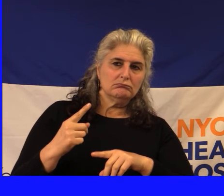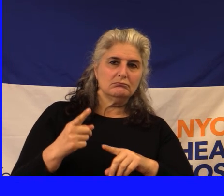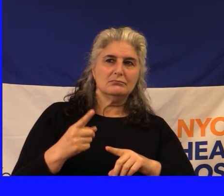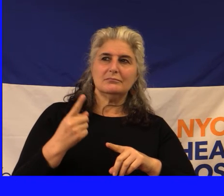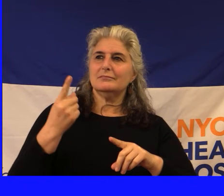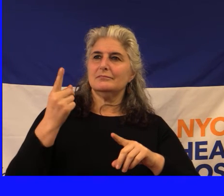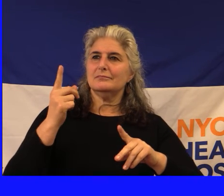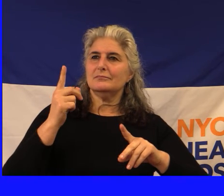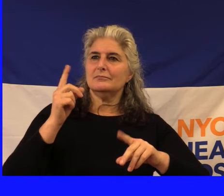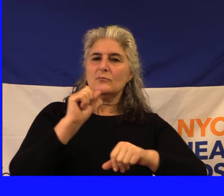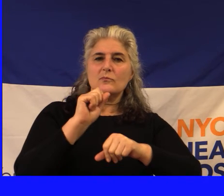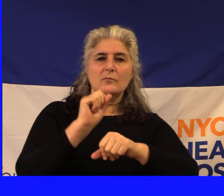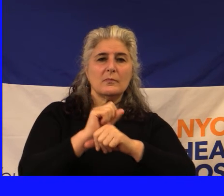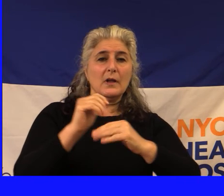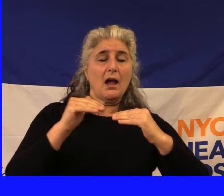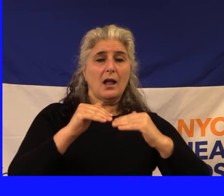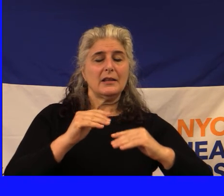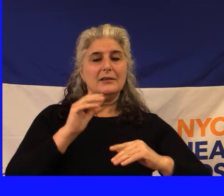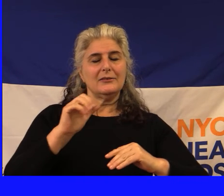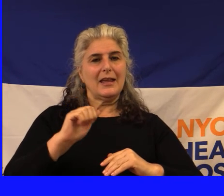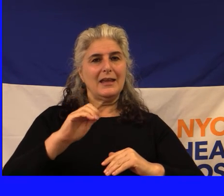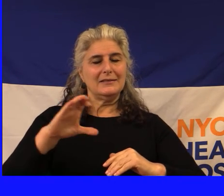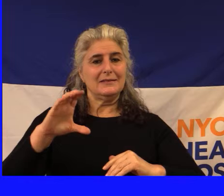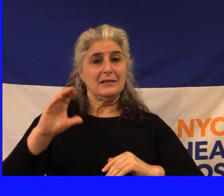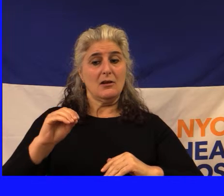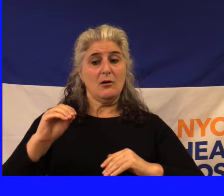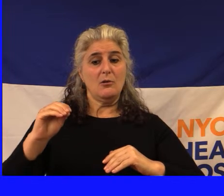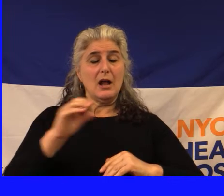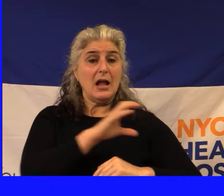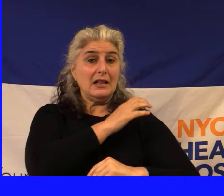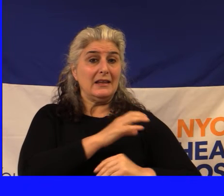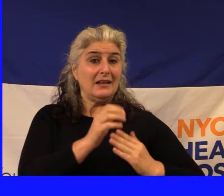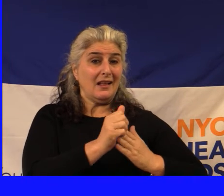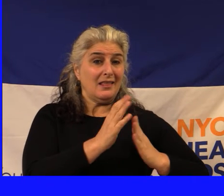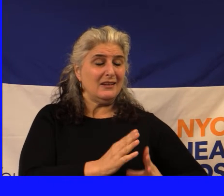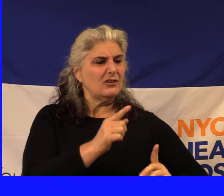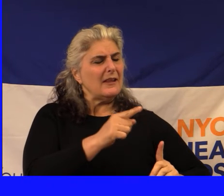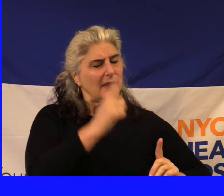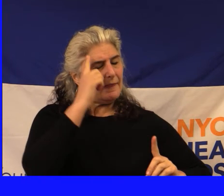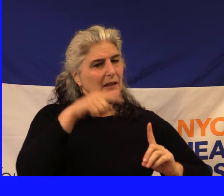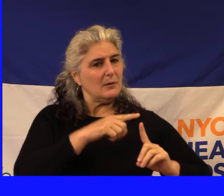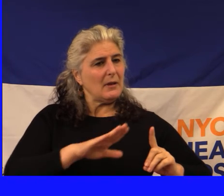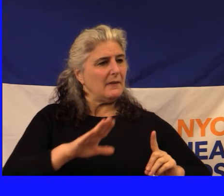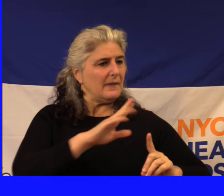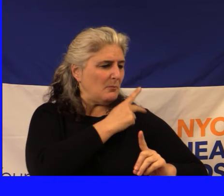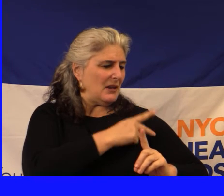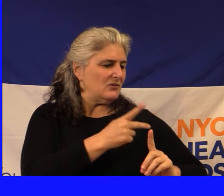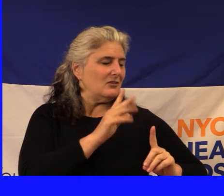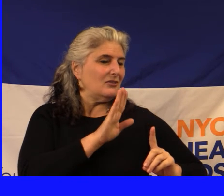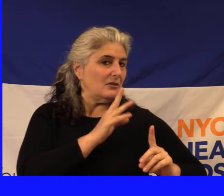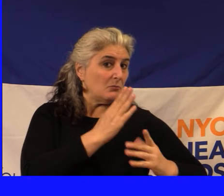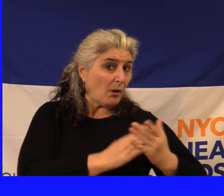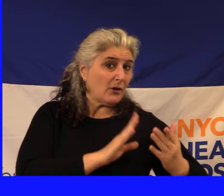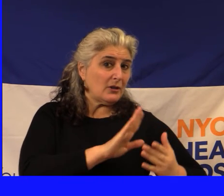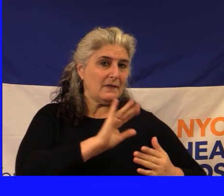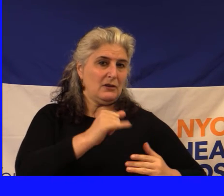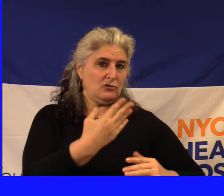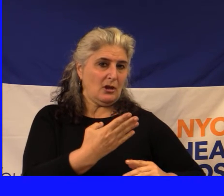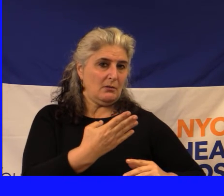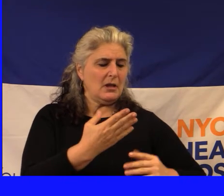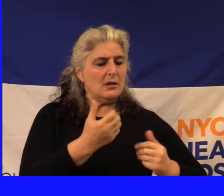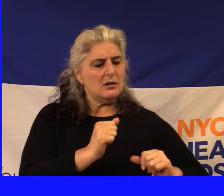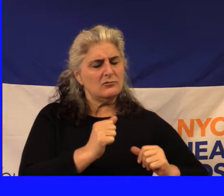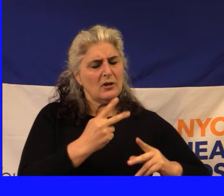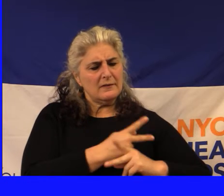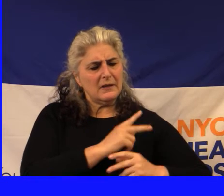colleagues, the ACO clinical leads, who are thinking about these patients as part of their job and have come up with some ideas about what we can